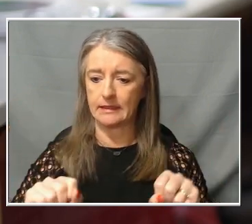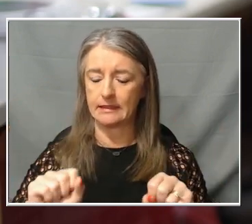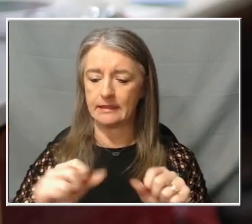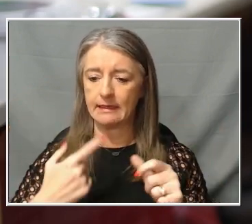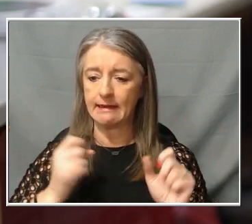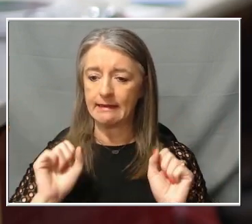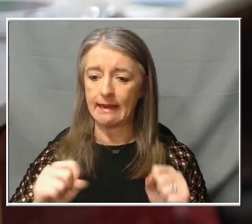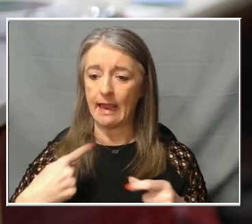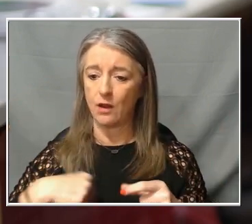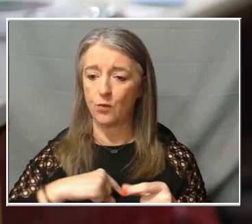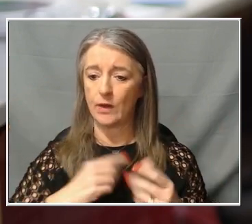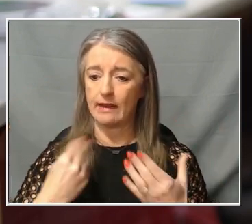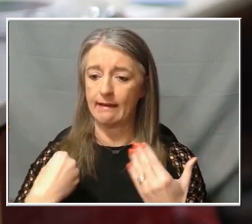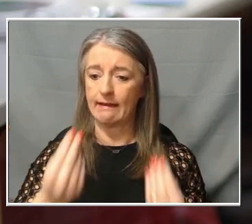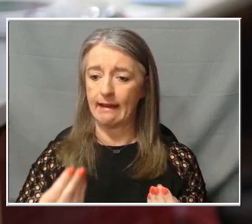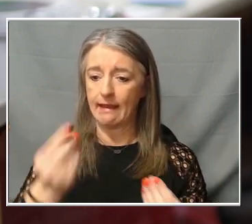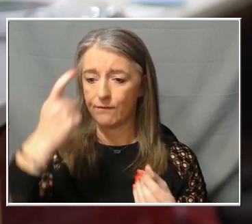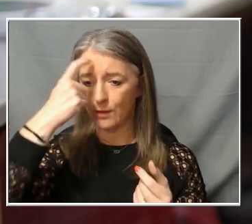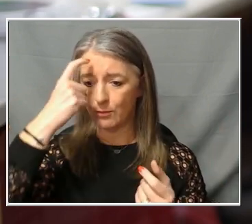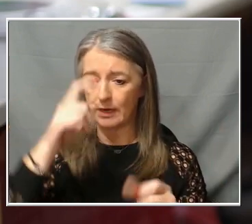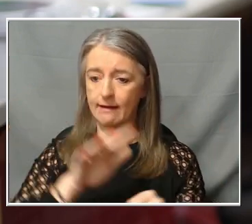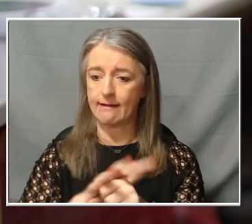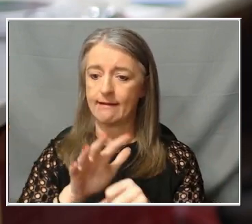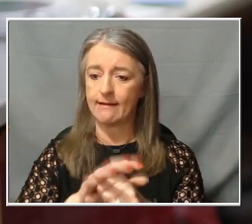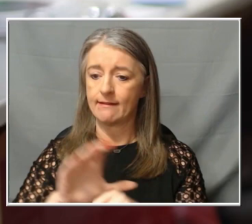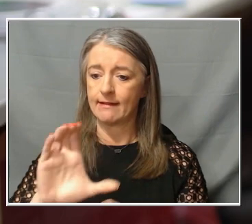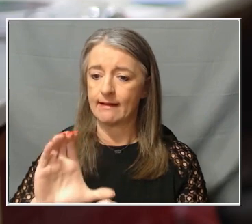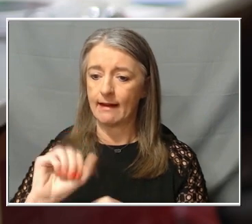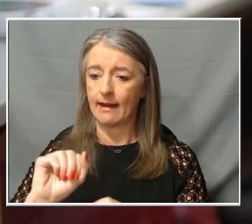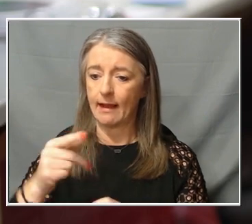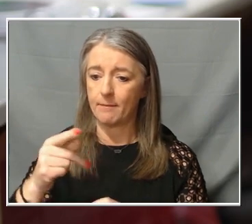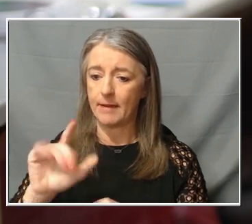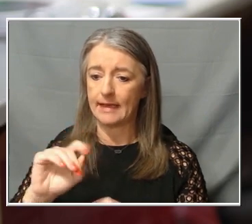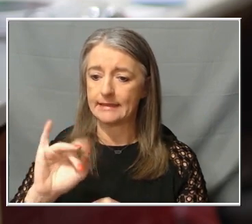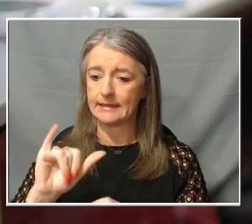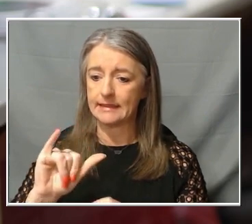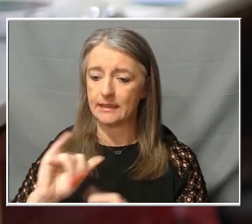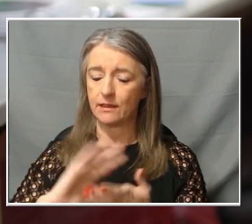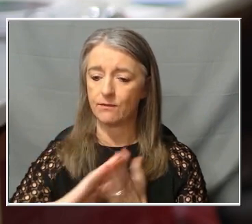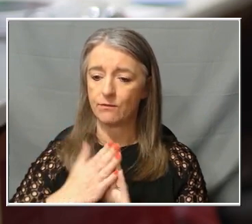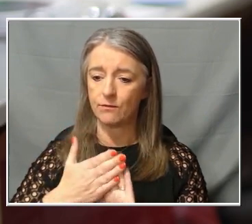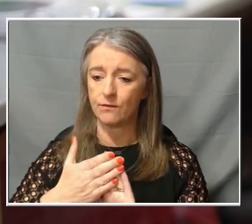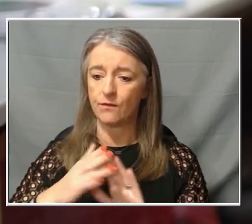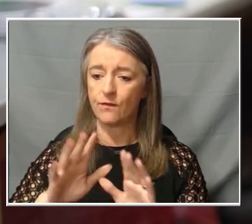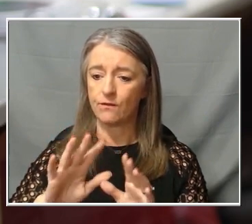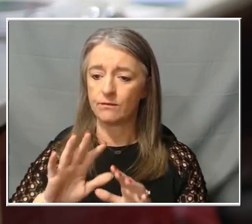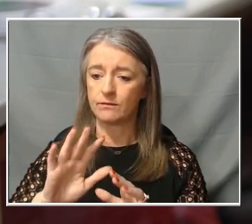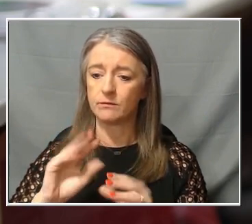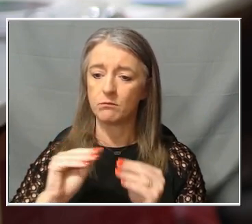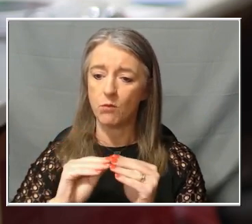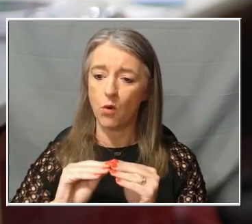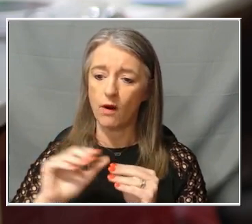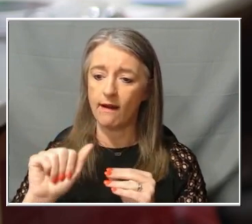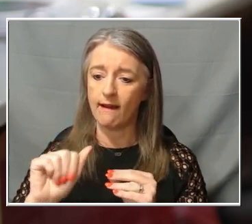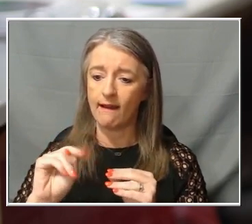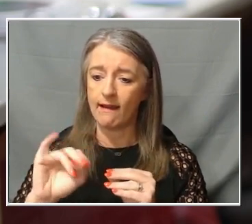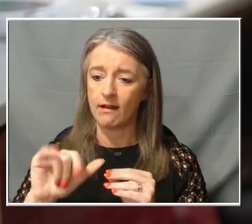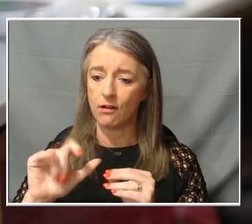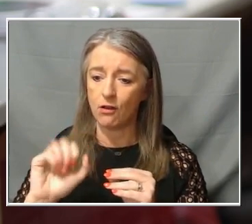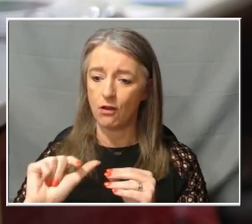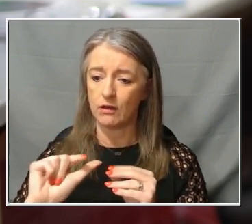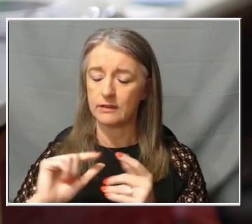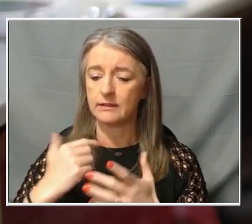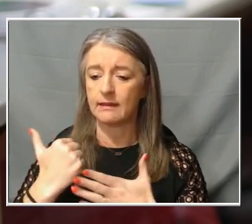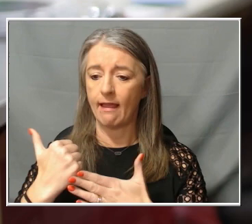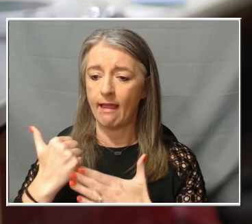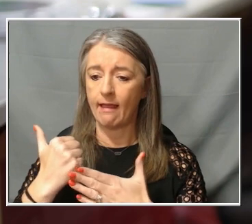give brain the capacity to form good amyloids as we get old, and will it help us to form memories? I